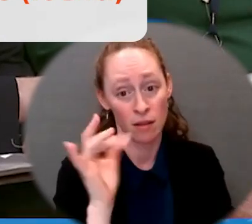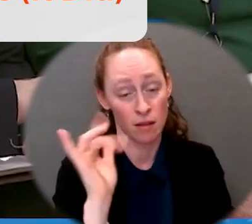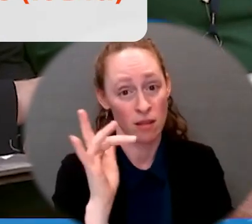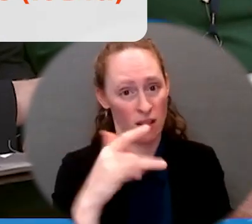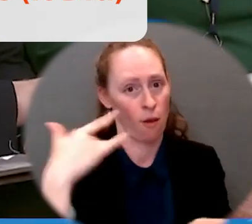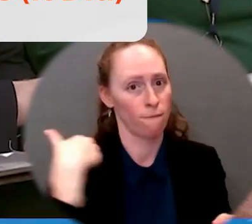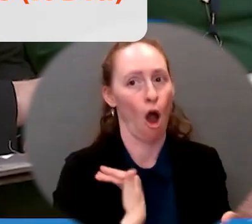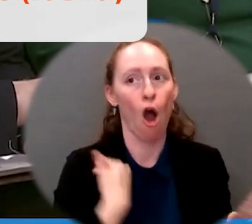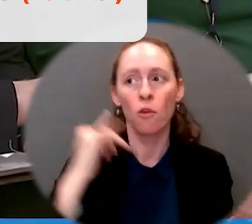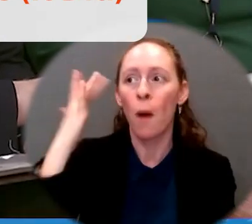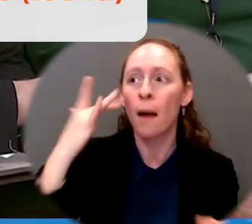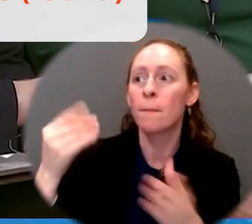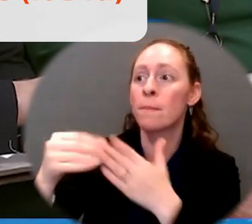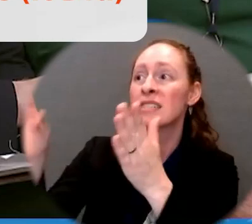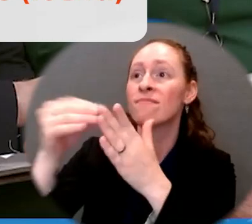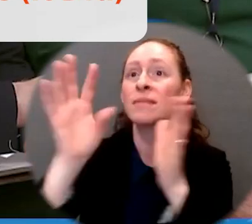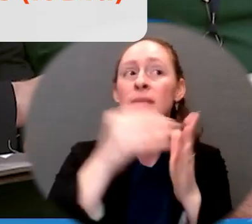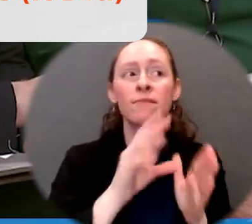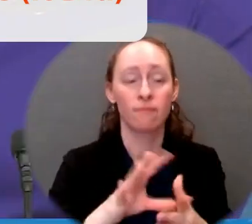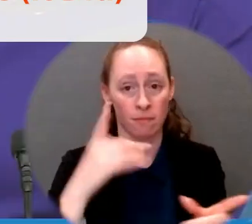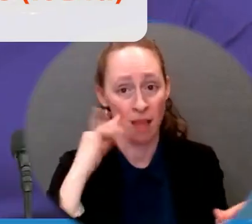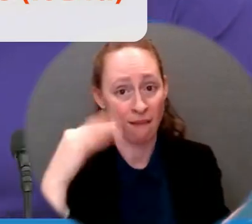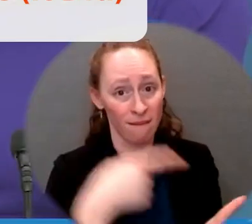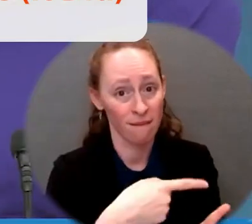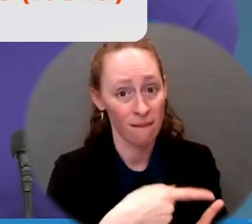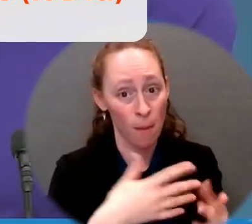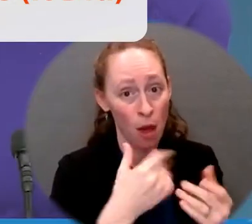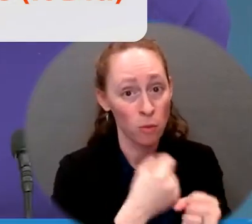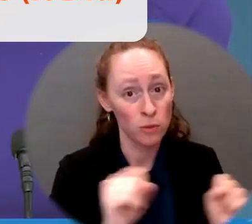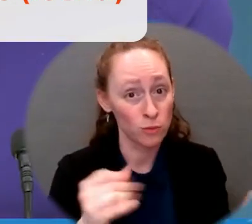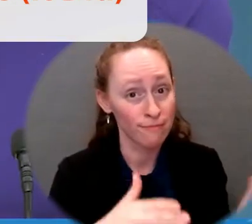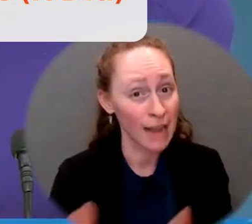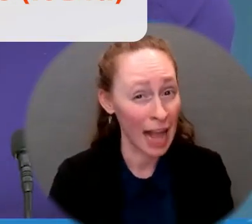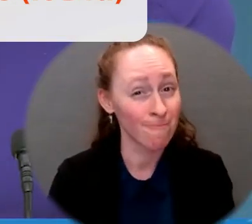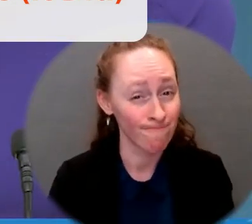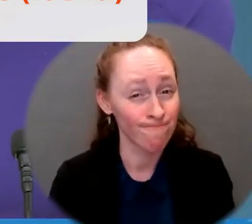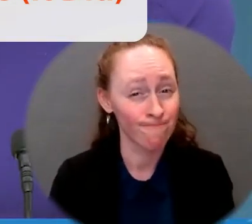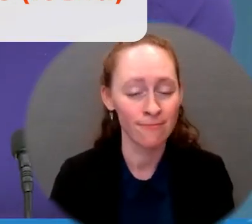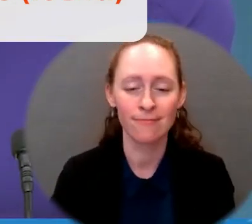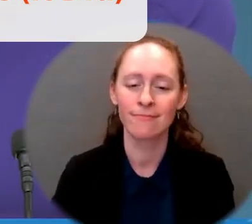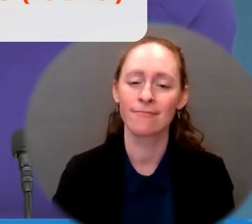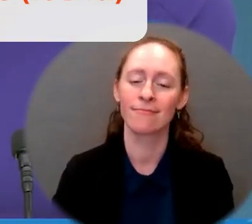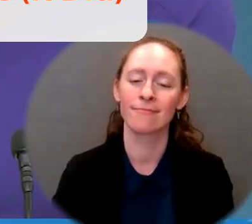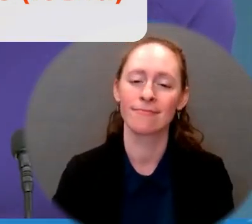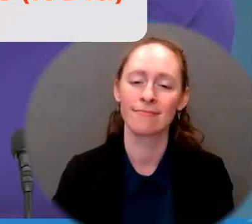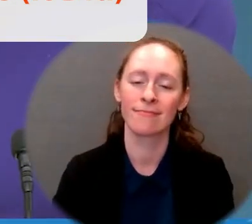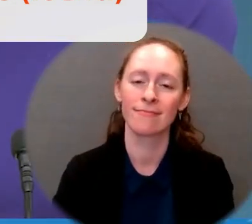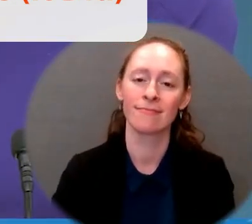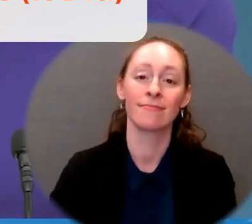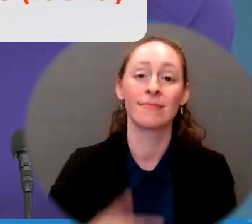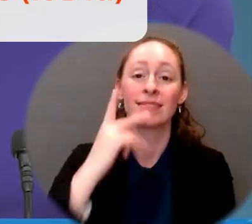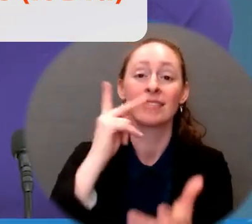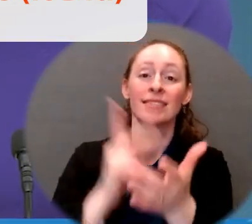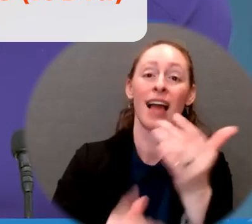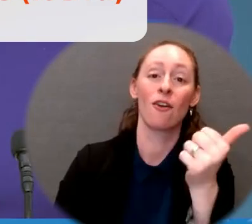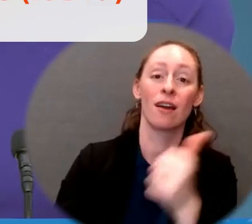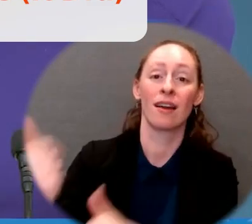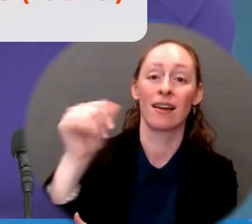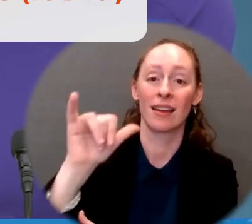inflation? Look, Secretary Yellen, who is incredibly well-respected, as you know, in